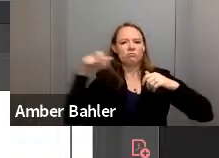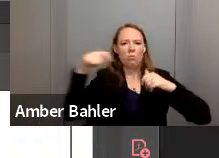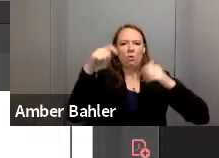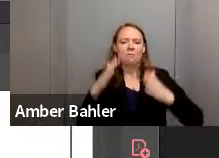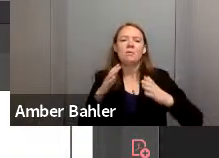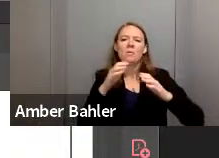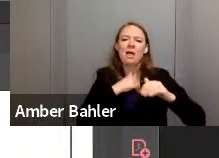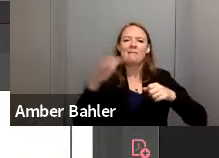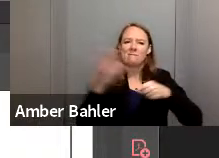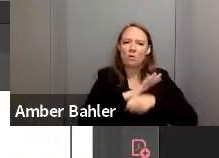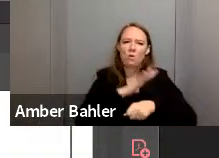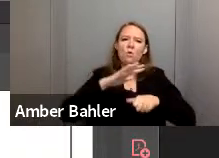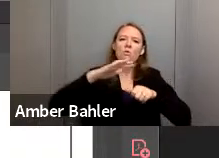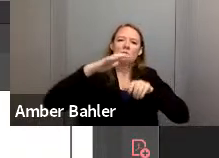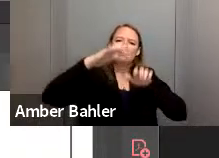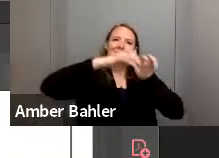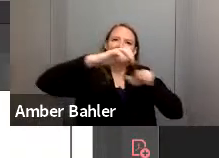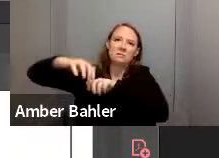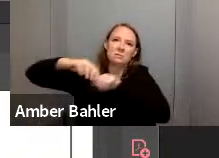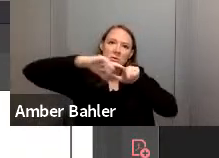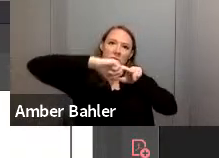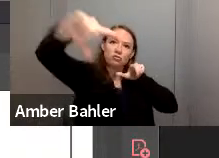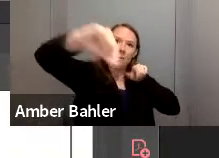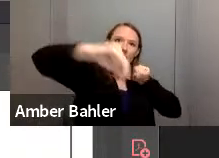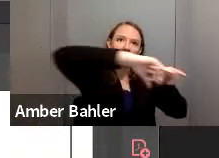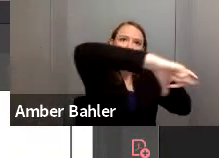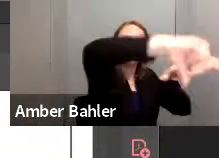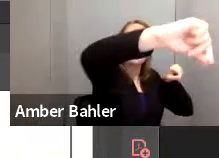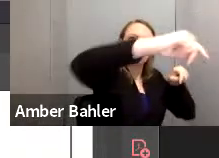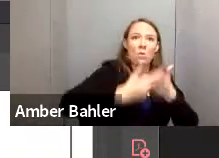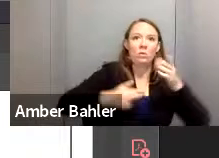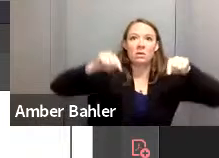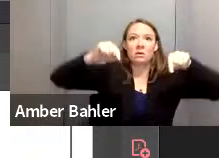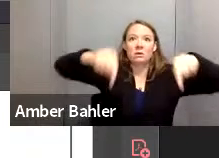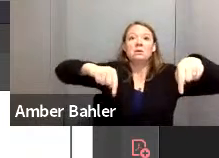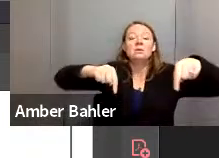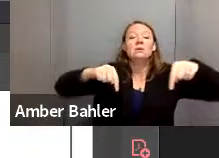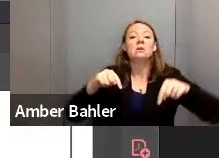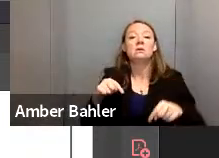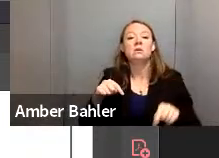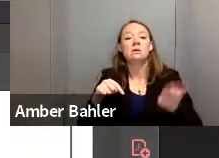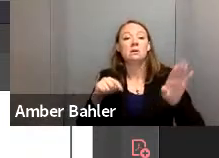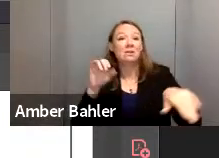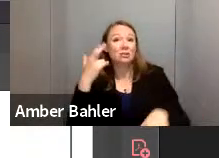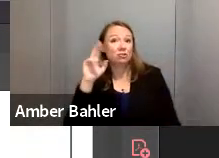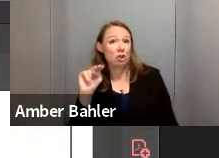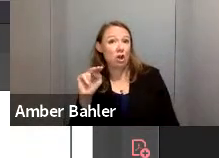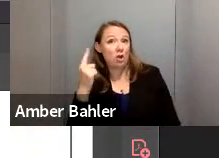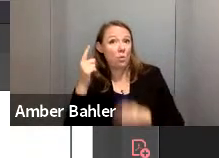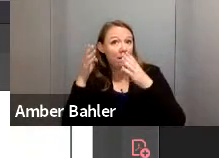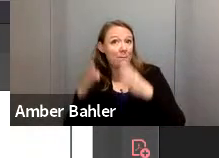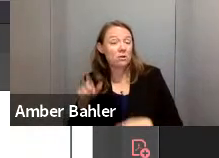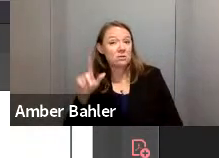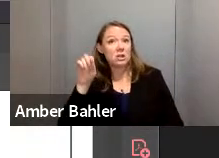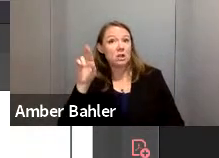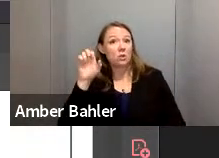Thank you. Sure. John, one of our attendants, Loretta Killeen, wrote in a Q&A asking